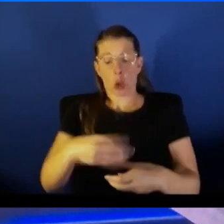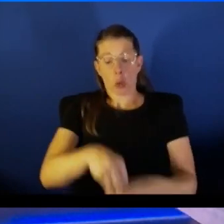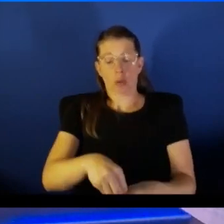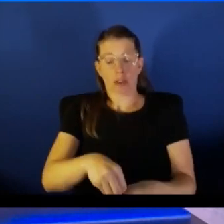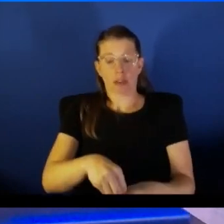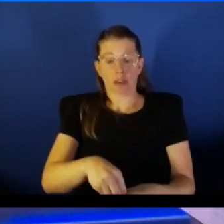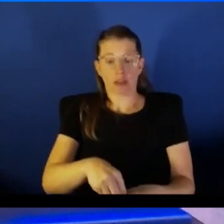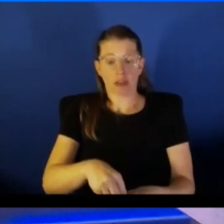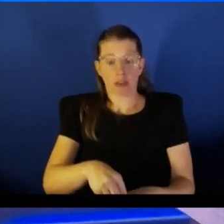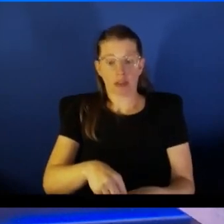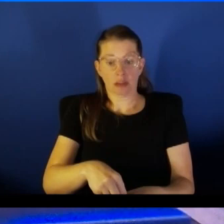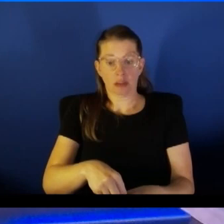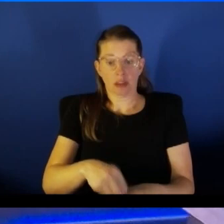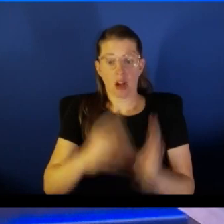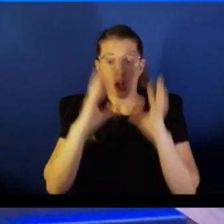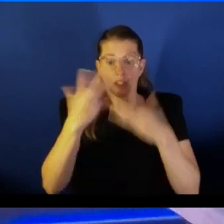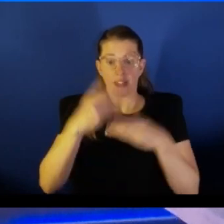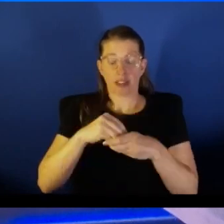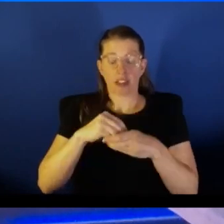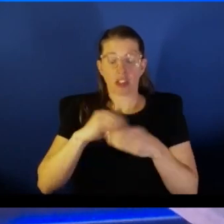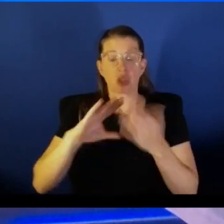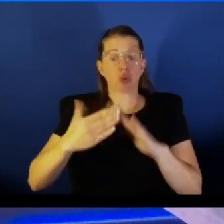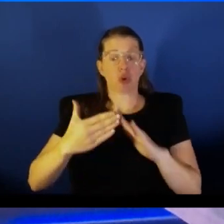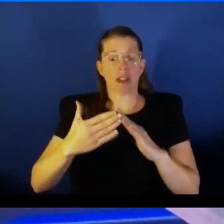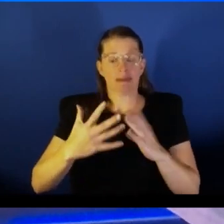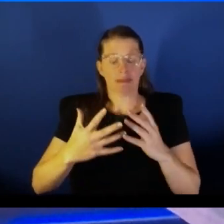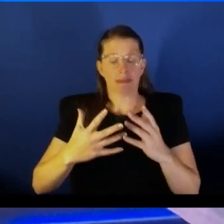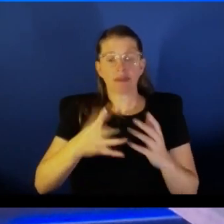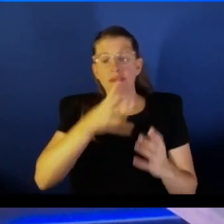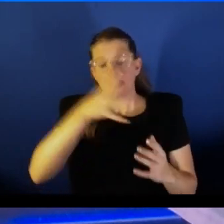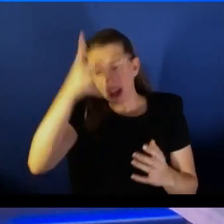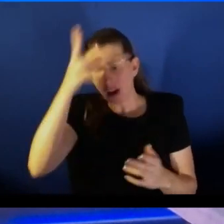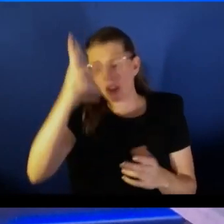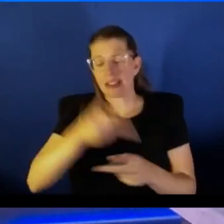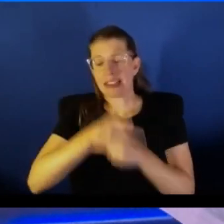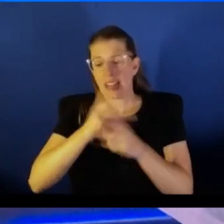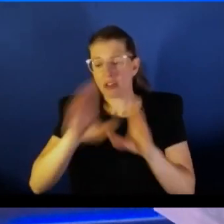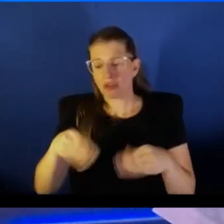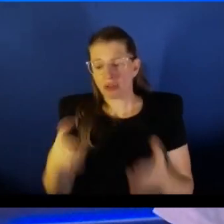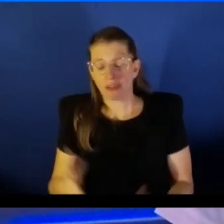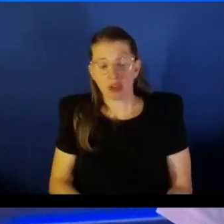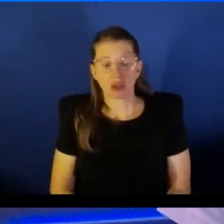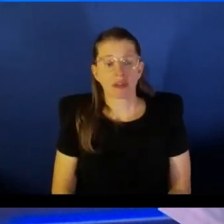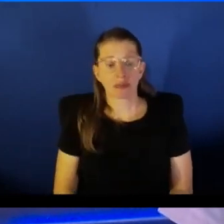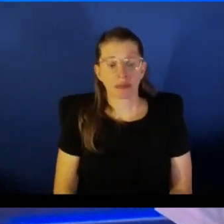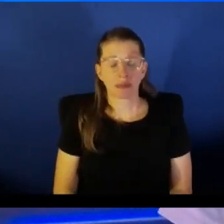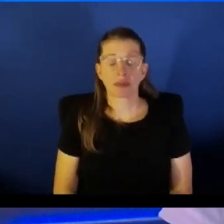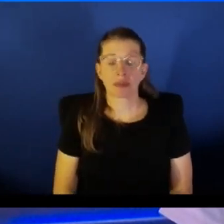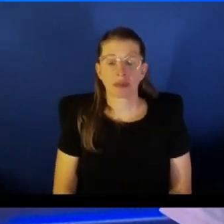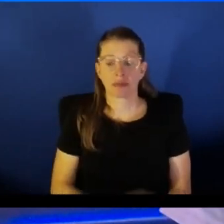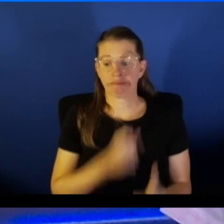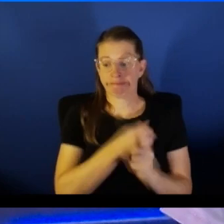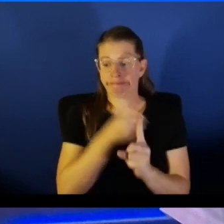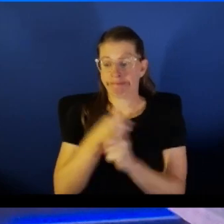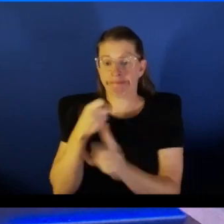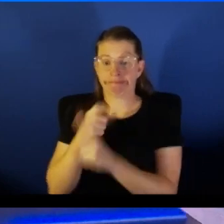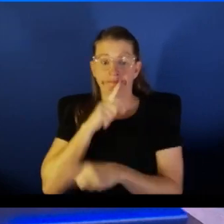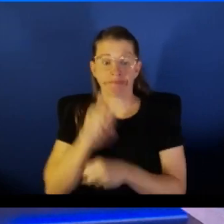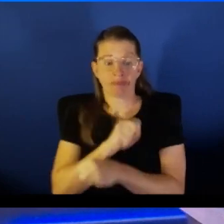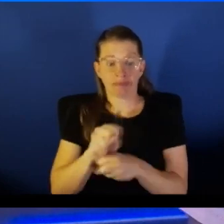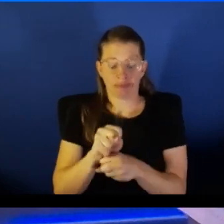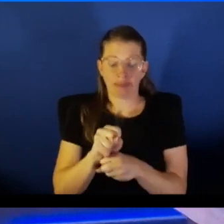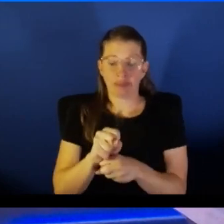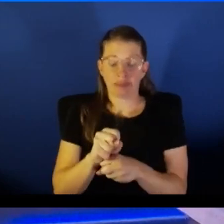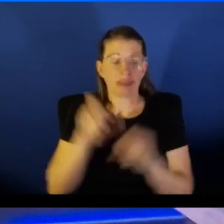voices of autistic community and parents and caregivers, so that those who are being impacted actually have a voice.